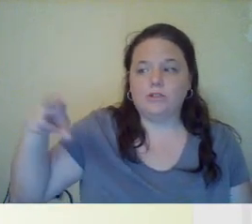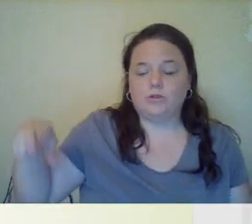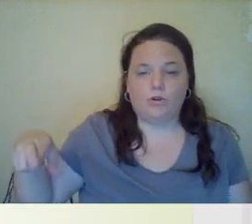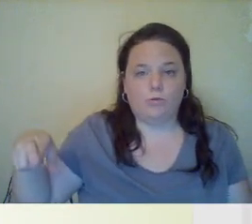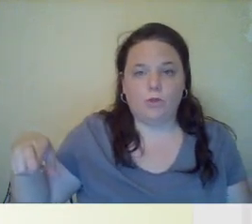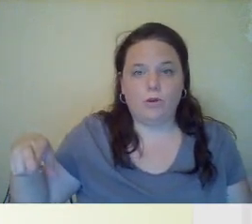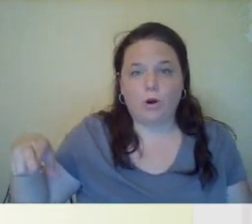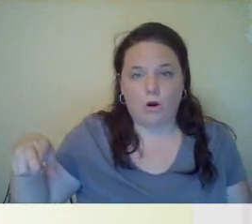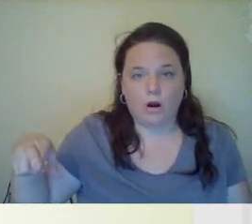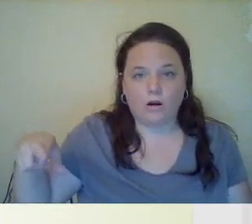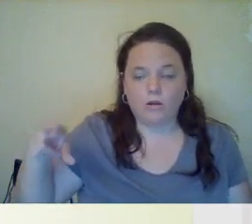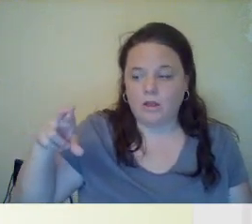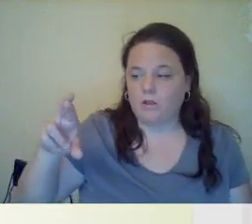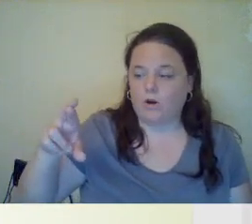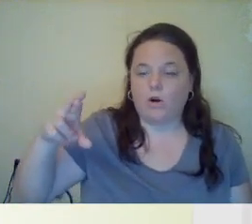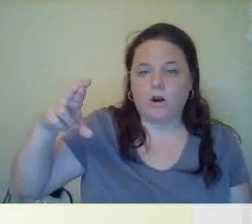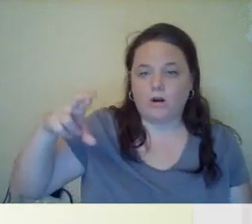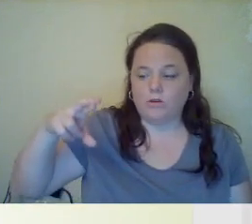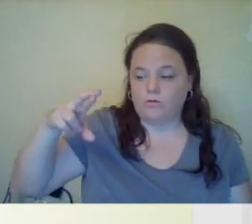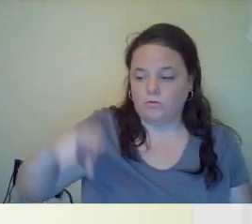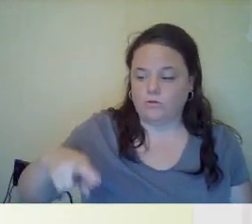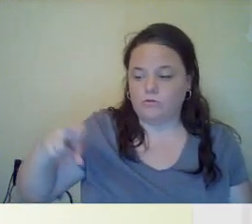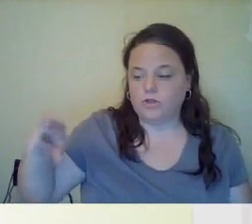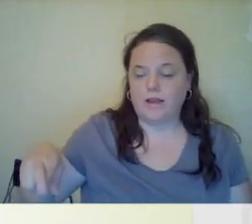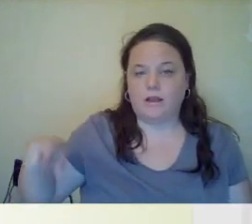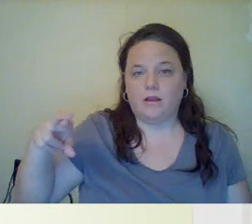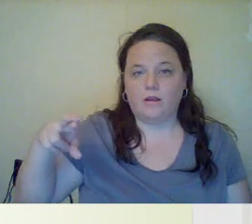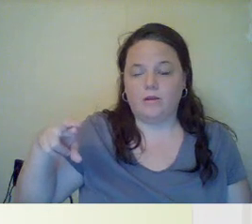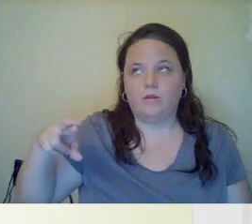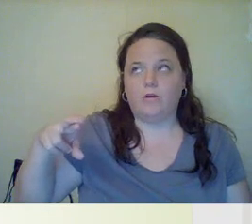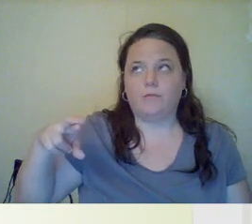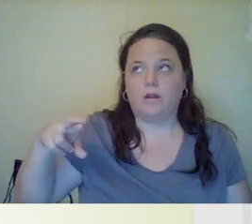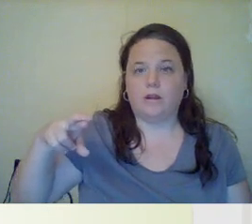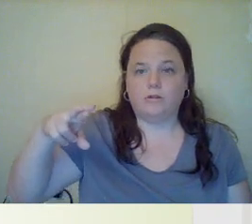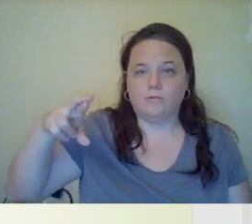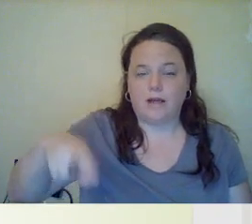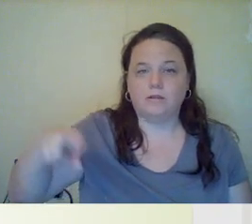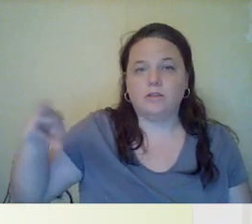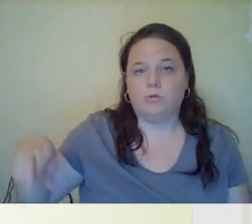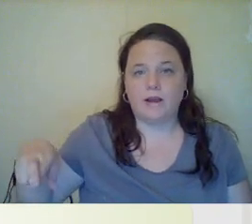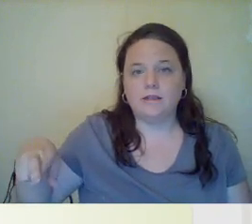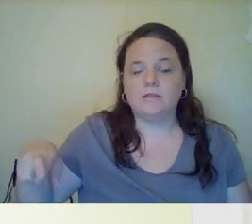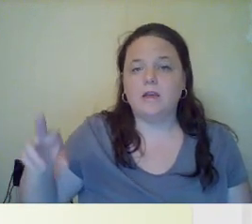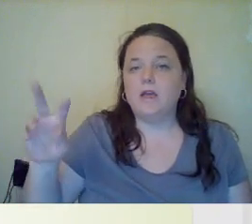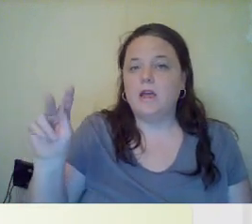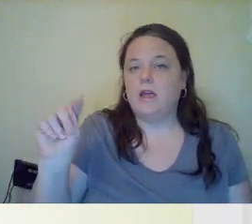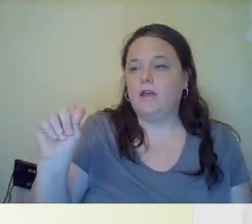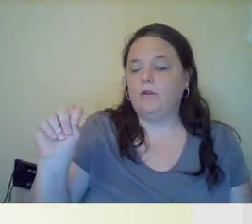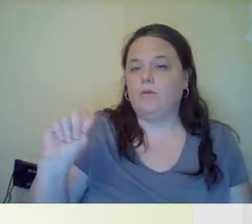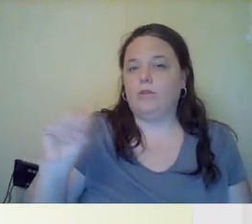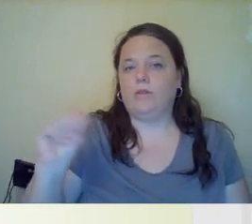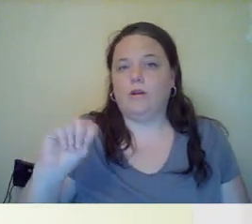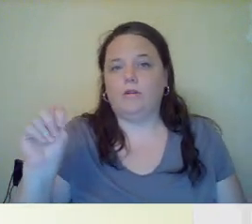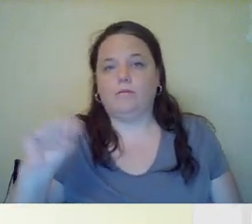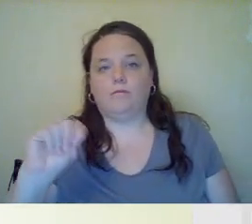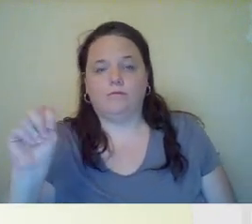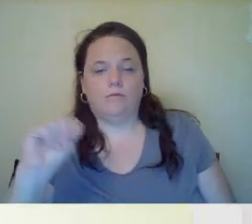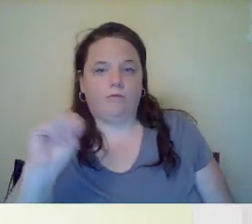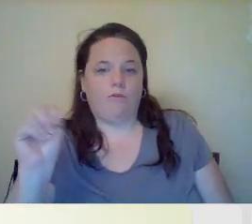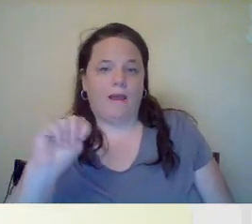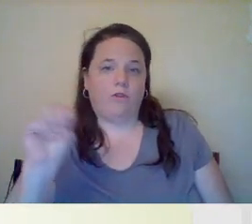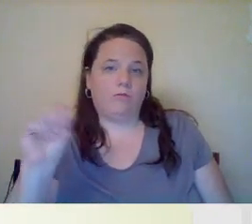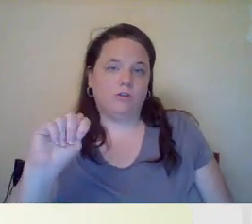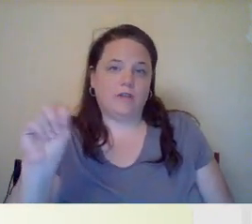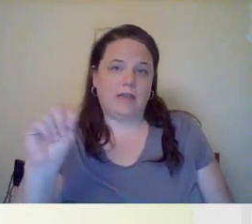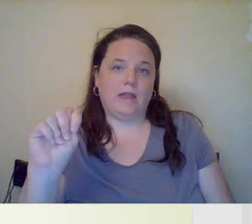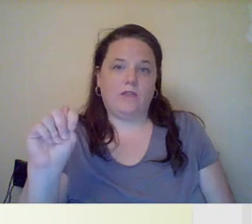or restroom with an R. In the R, you shake like, you kind of like just bounce it twice. And